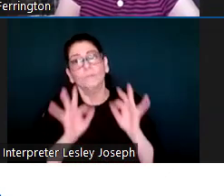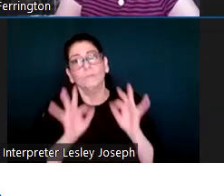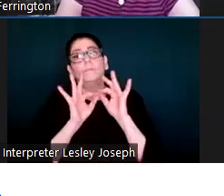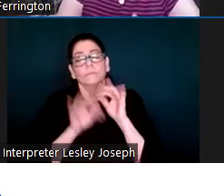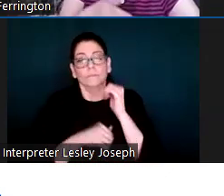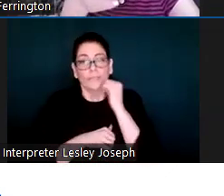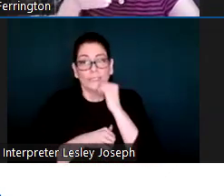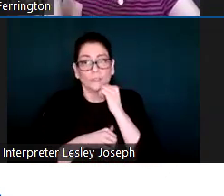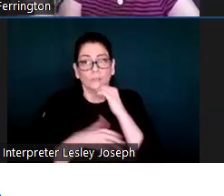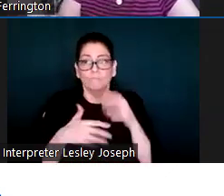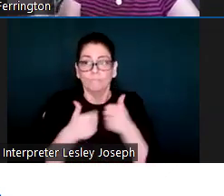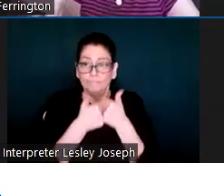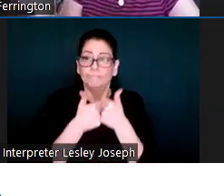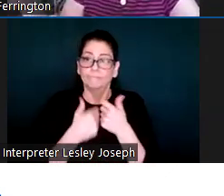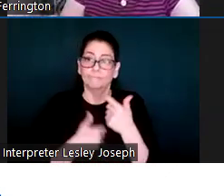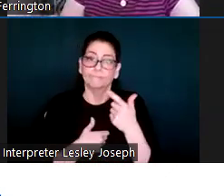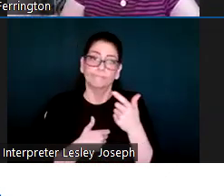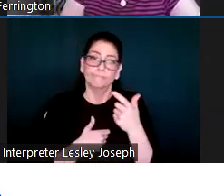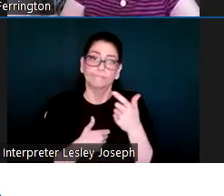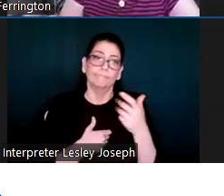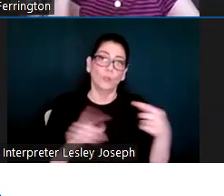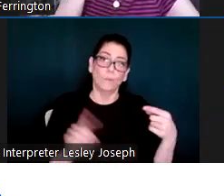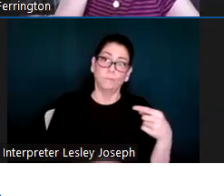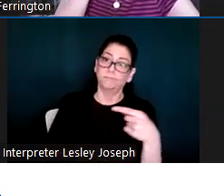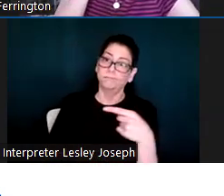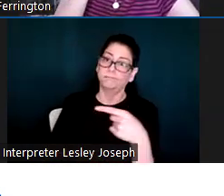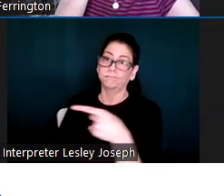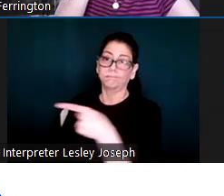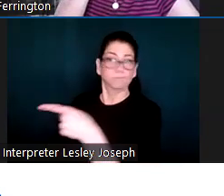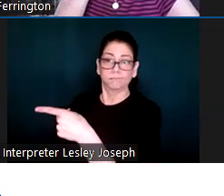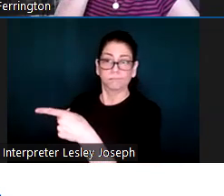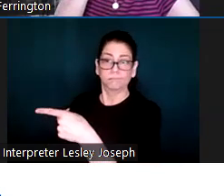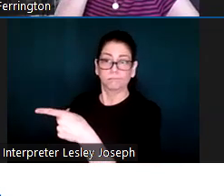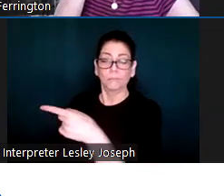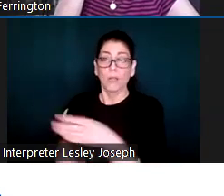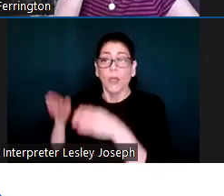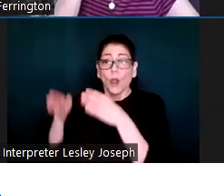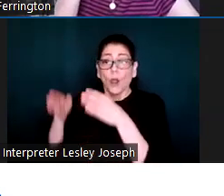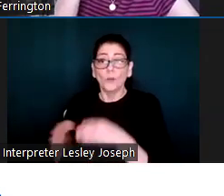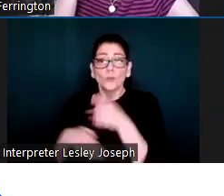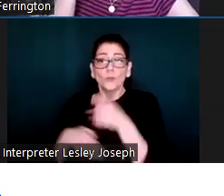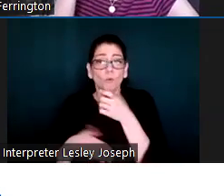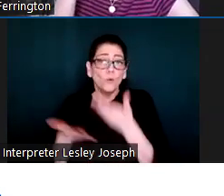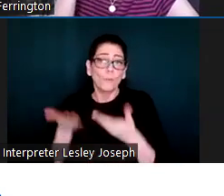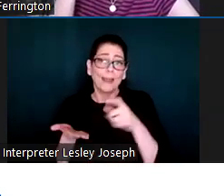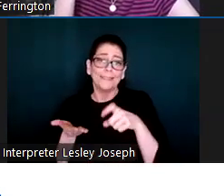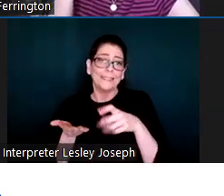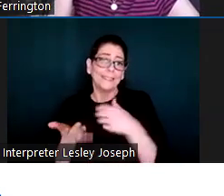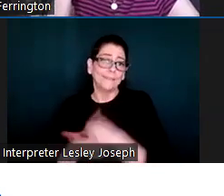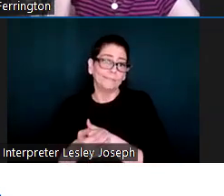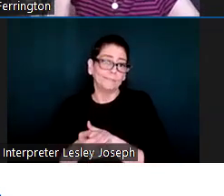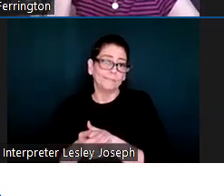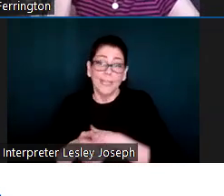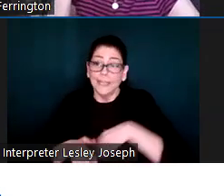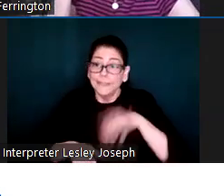in them being on the continuum that points to the right. And that is an individual who may need discovery types of